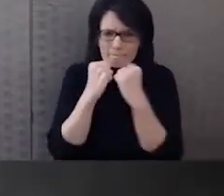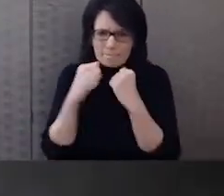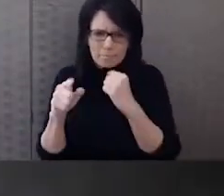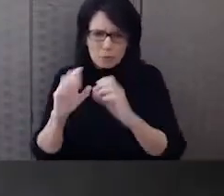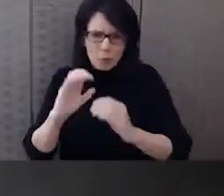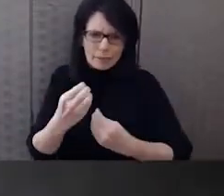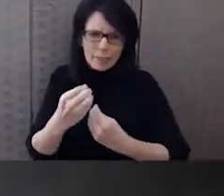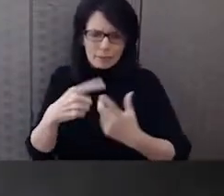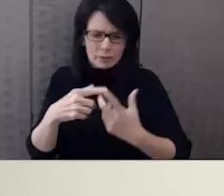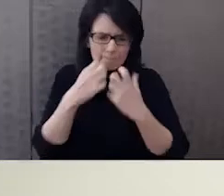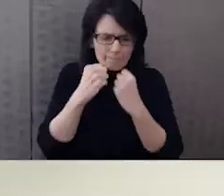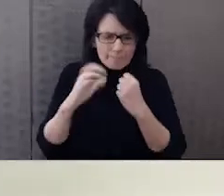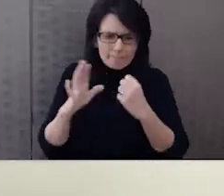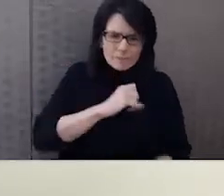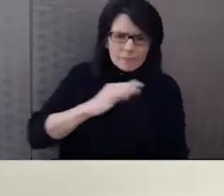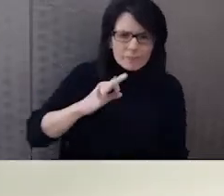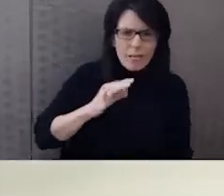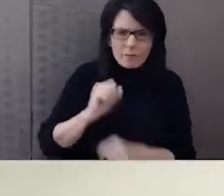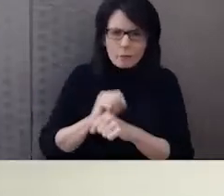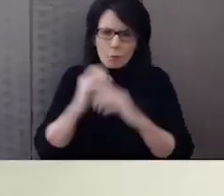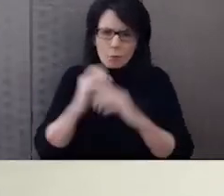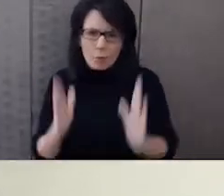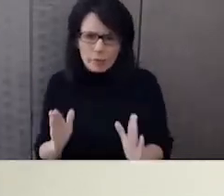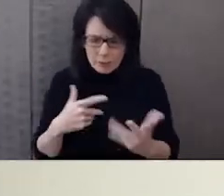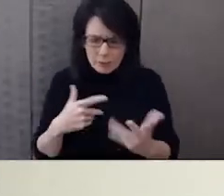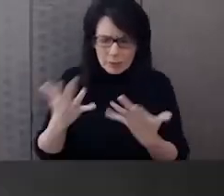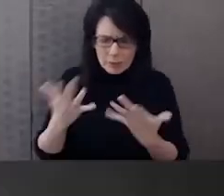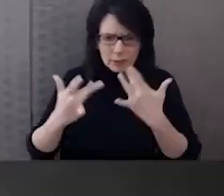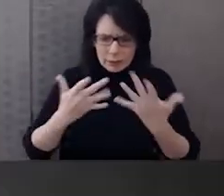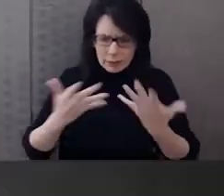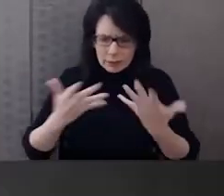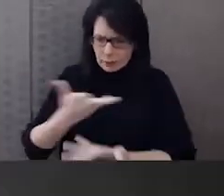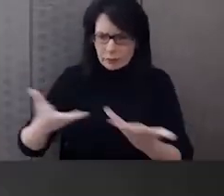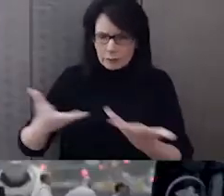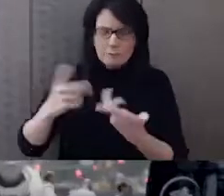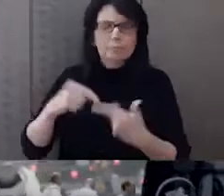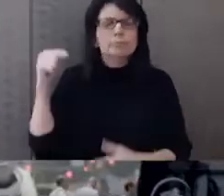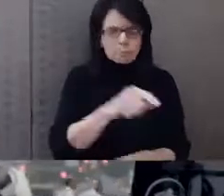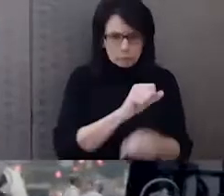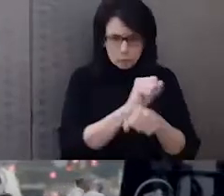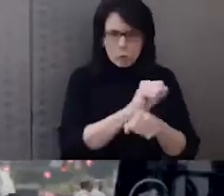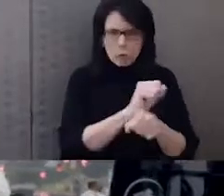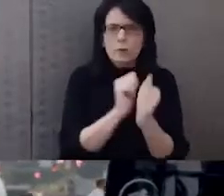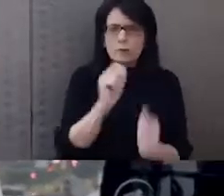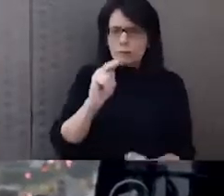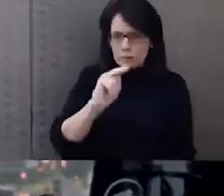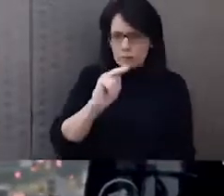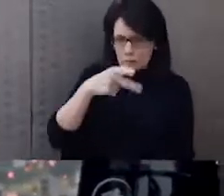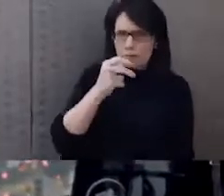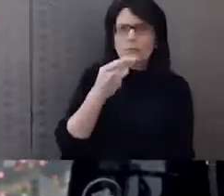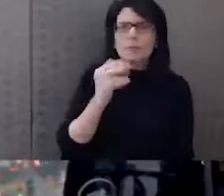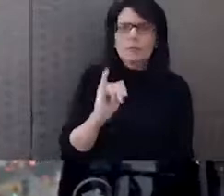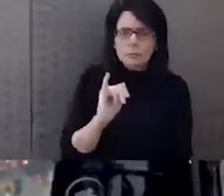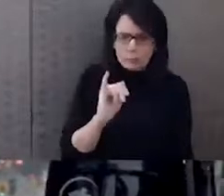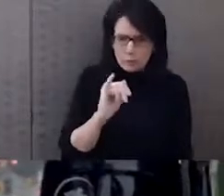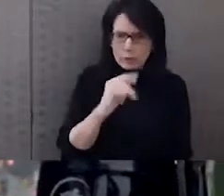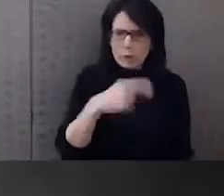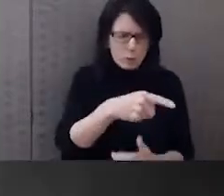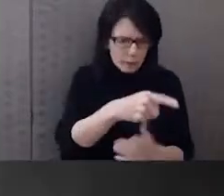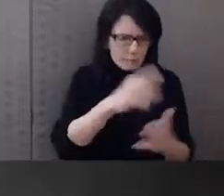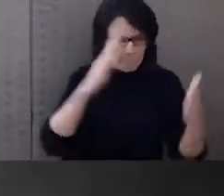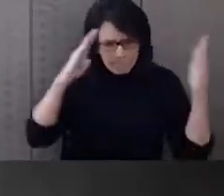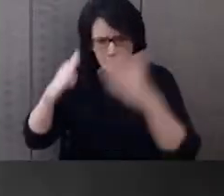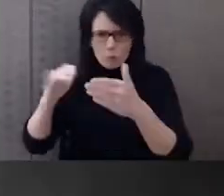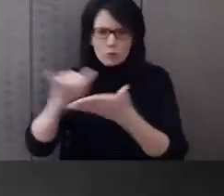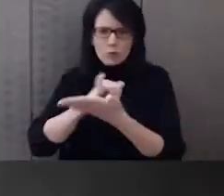their employees and their staffs. When working with NILPI, we really tried to tap into that New York City-focused community need, and